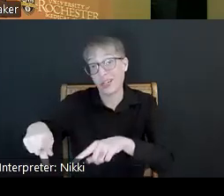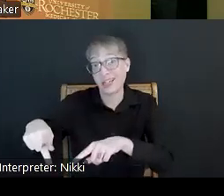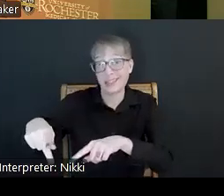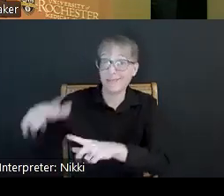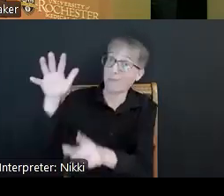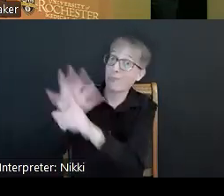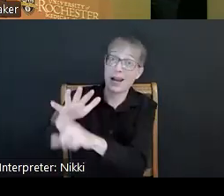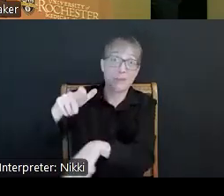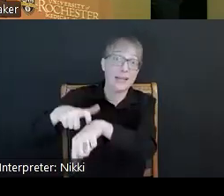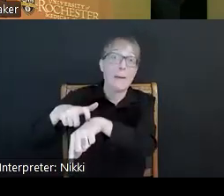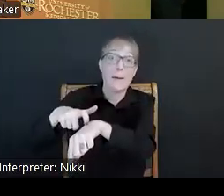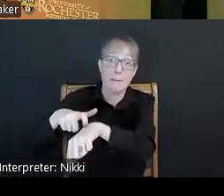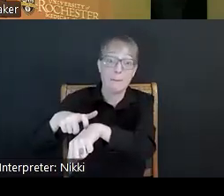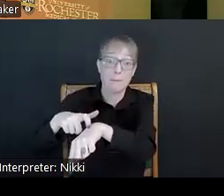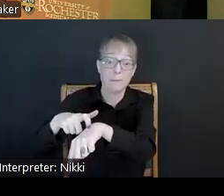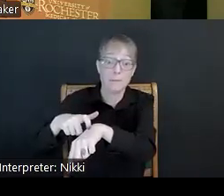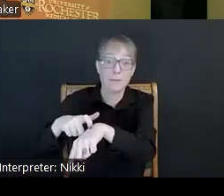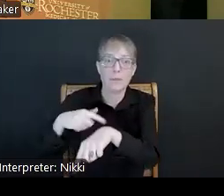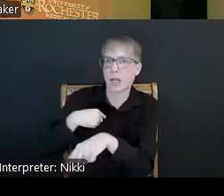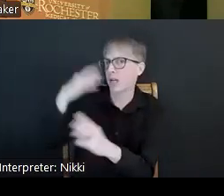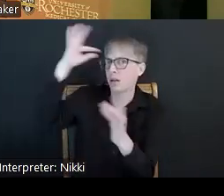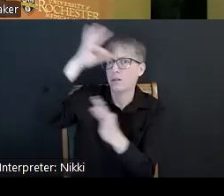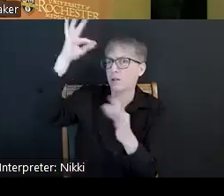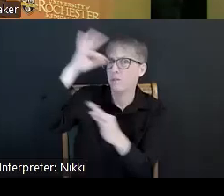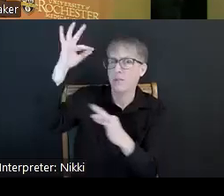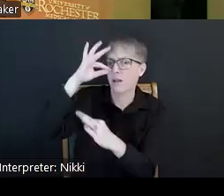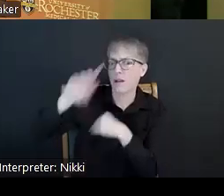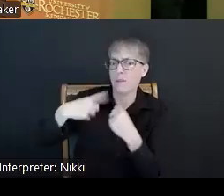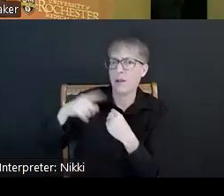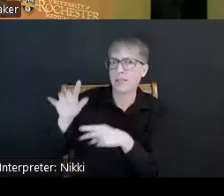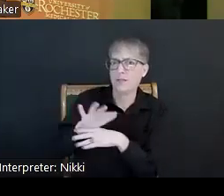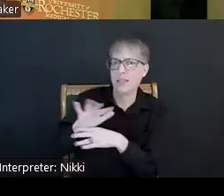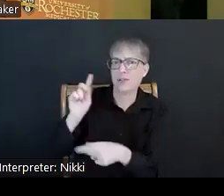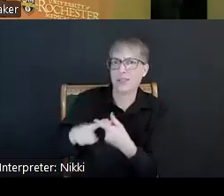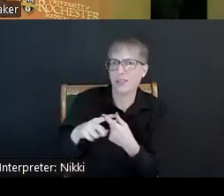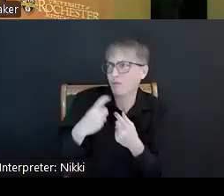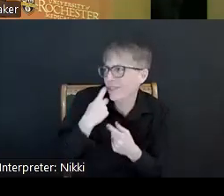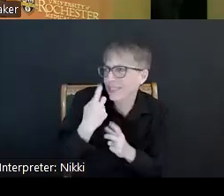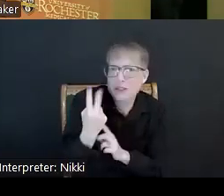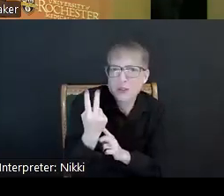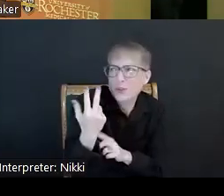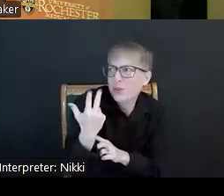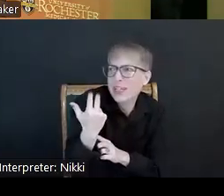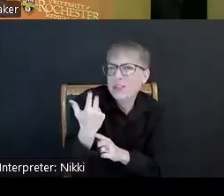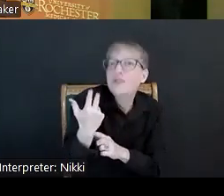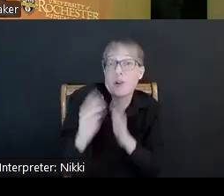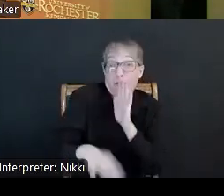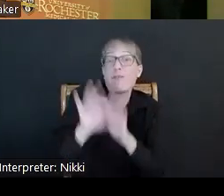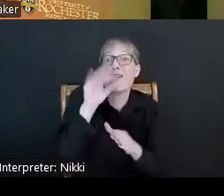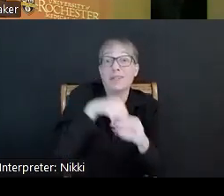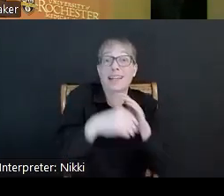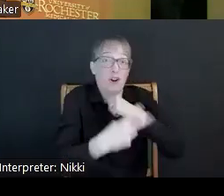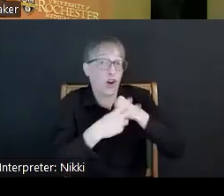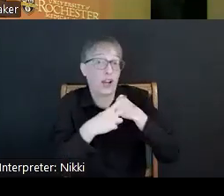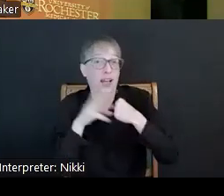when this came out. I had no idea about this until a few months ago when we stumbled across it in the Wilson Archives at U of R, and there